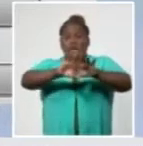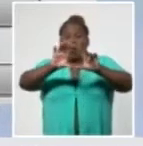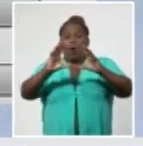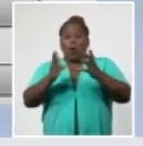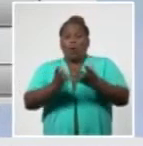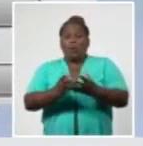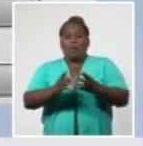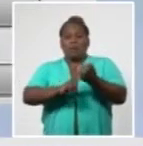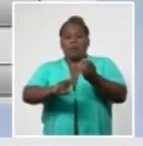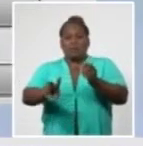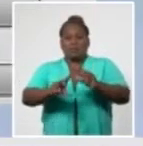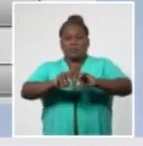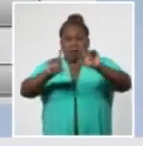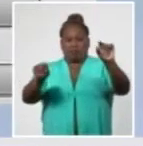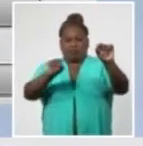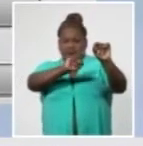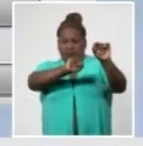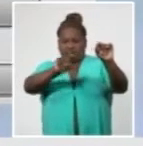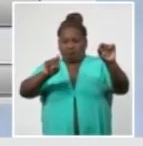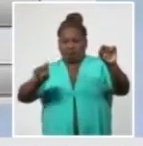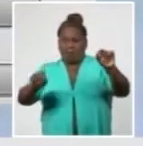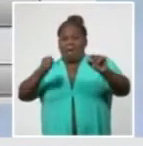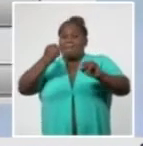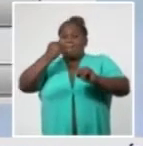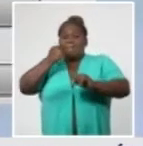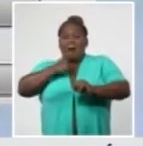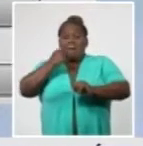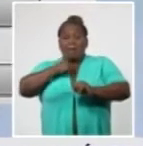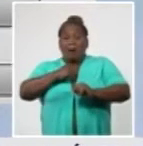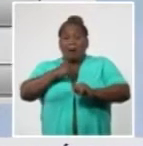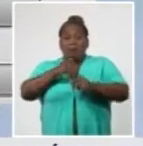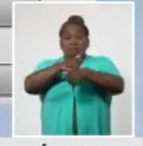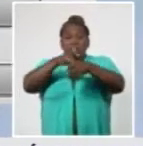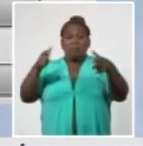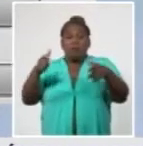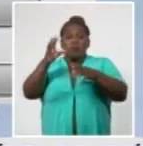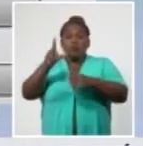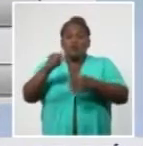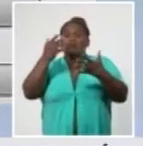1,504 were from Havana province, and the remaining